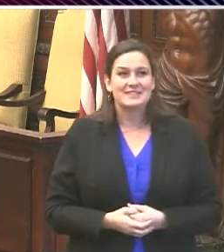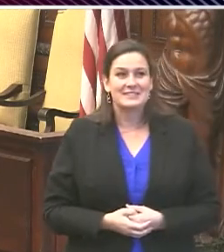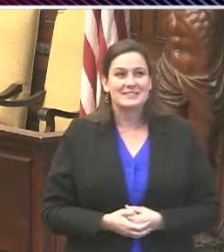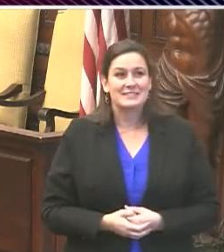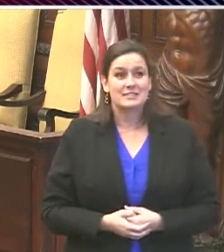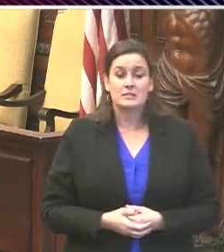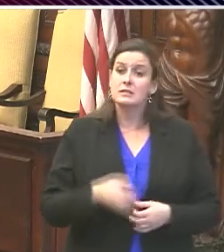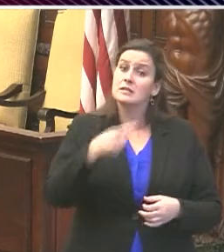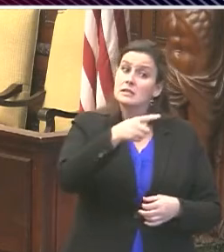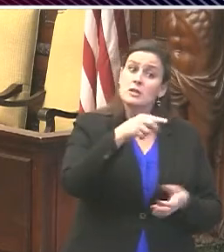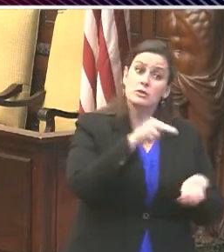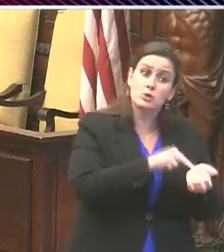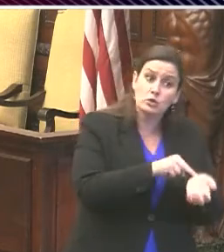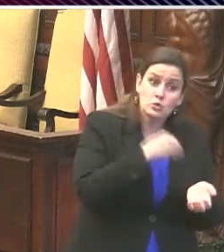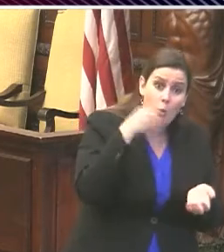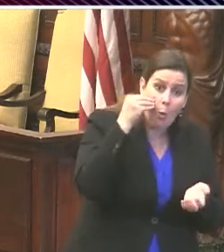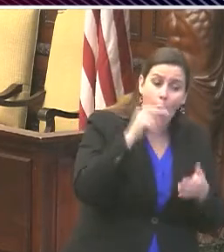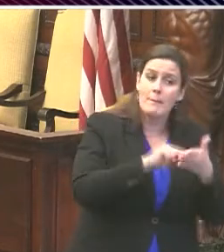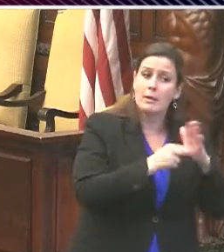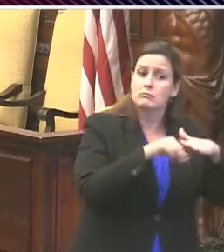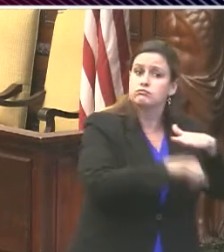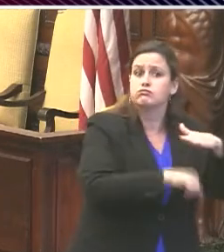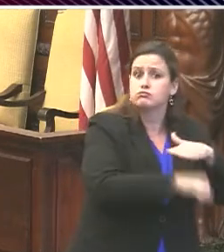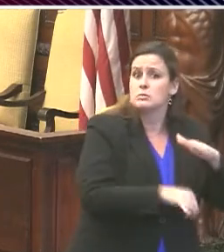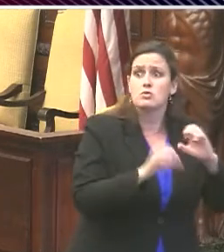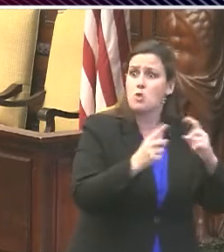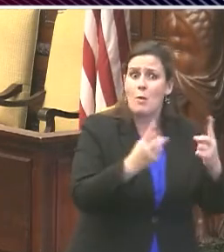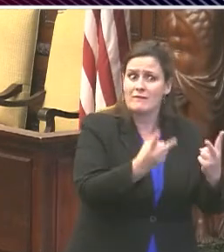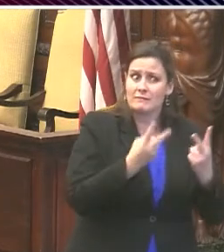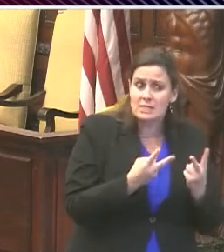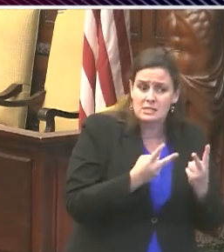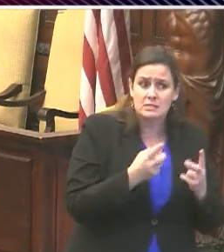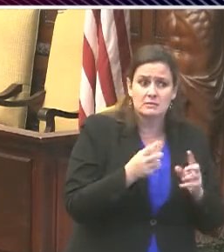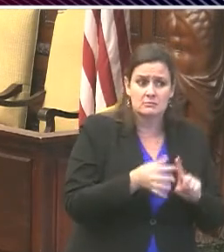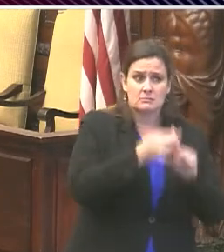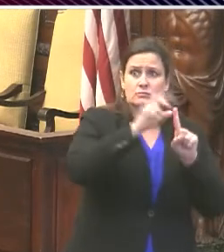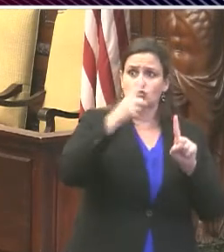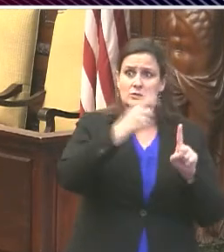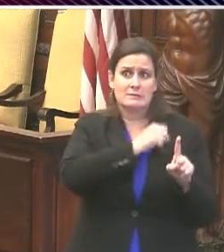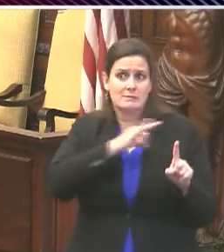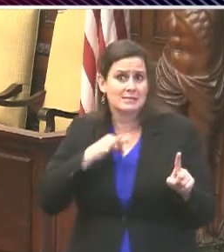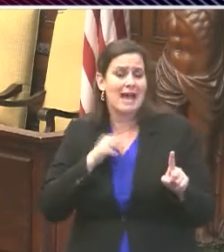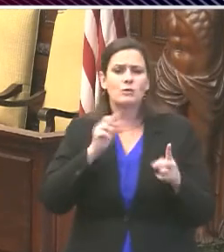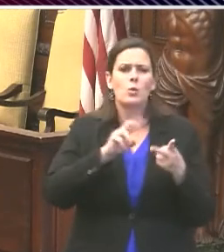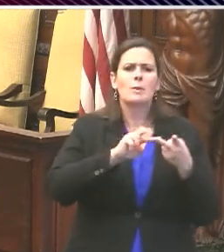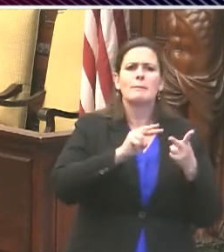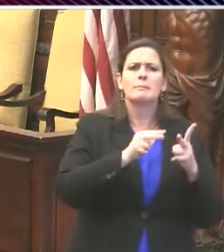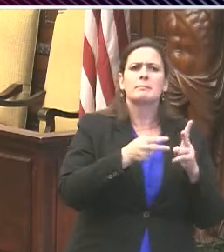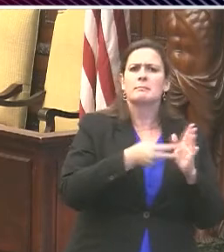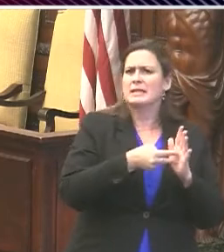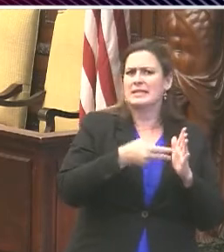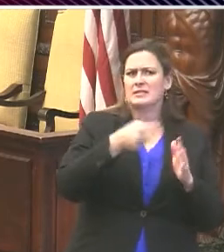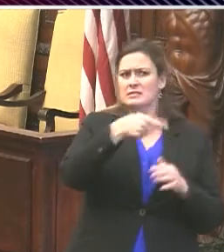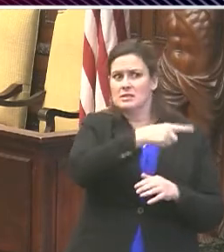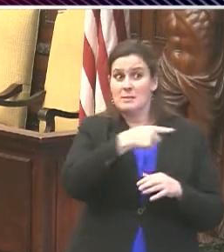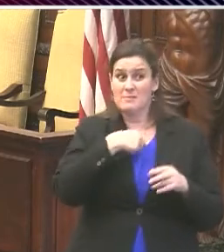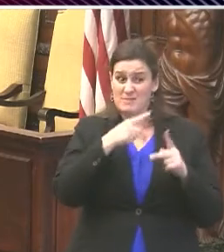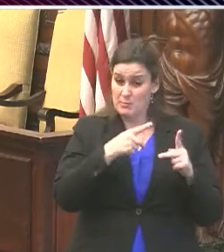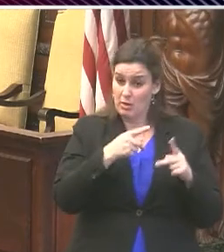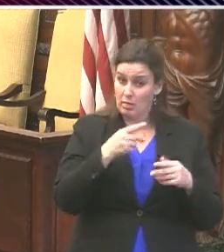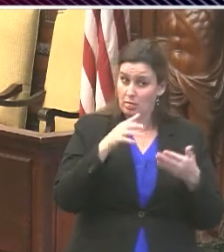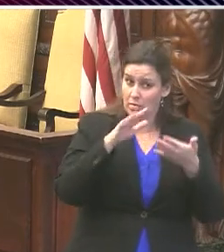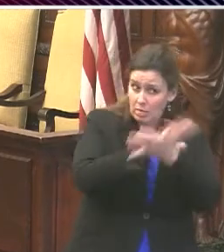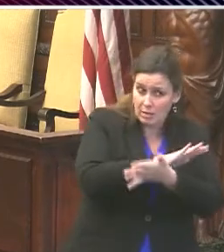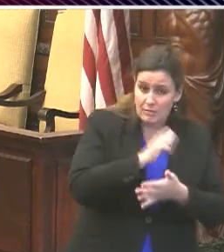in nursing homes? And so it's people and no one is coming to see them except staff, or are these people being truthful or